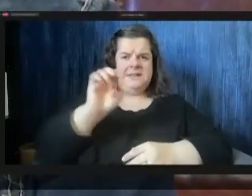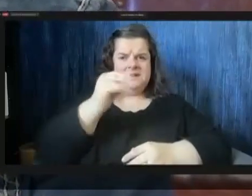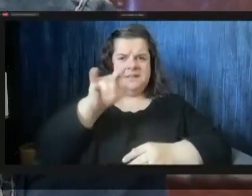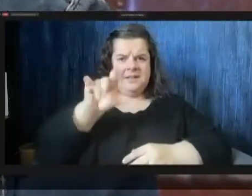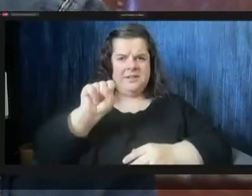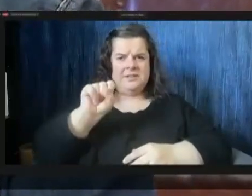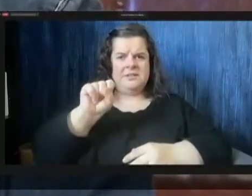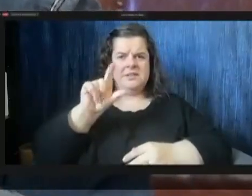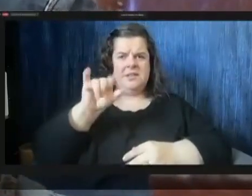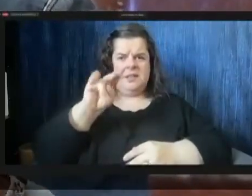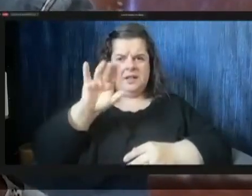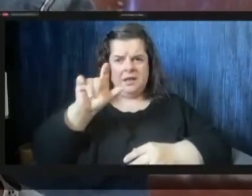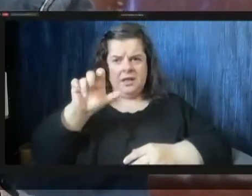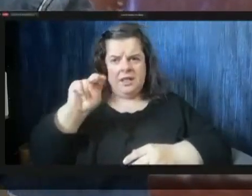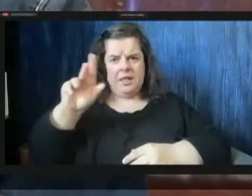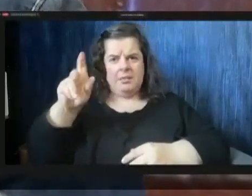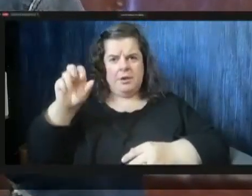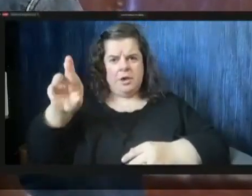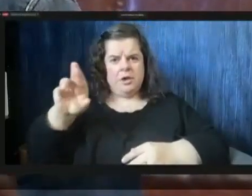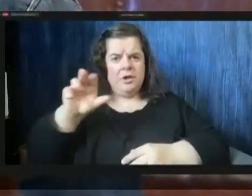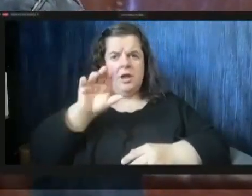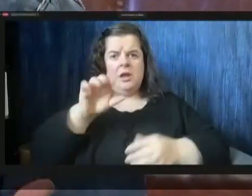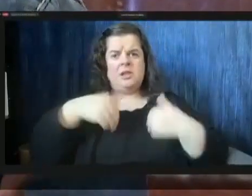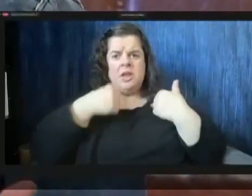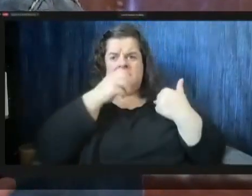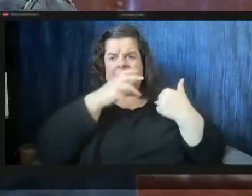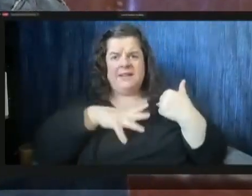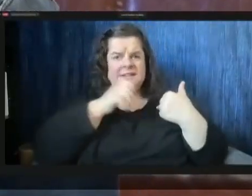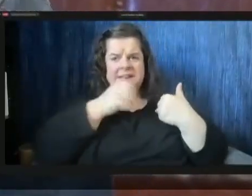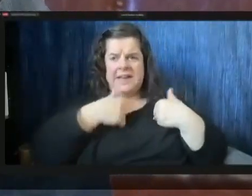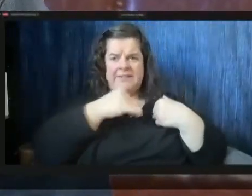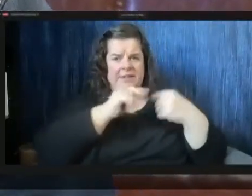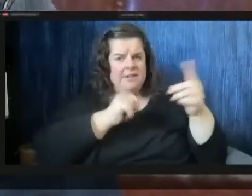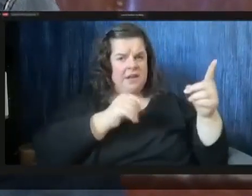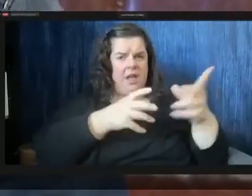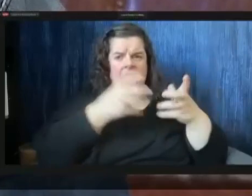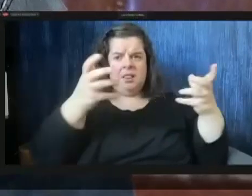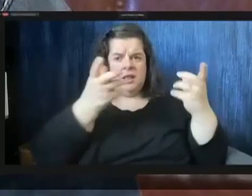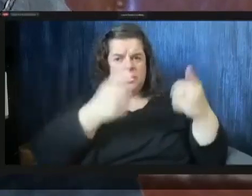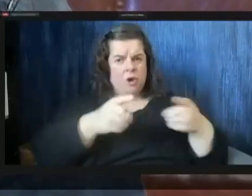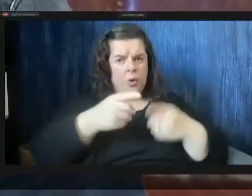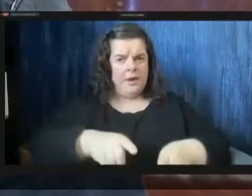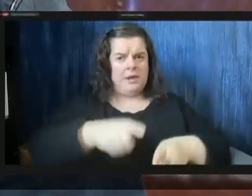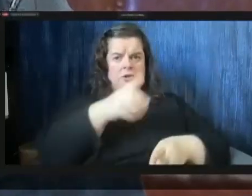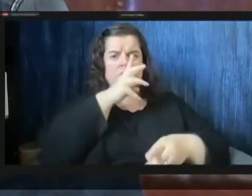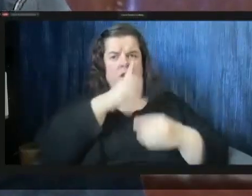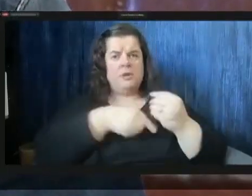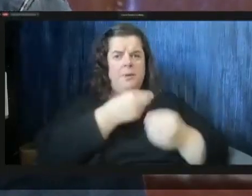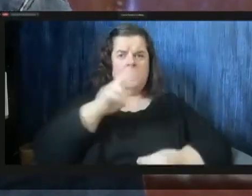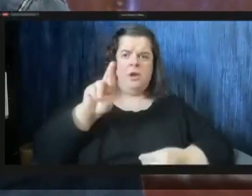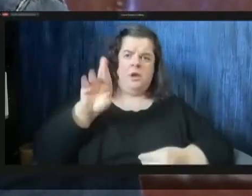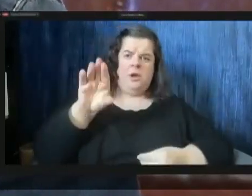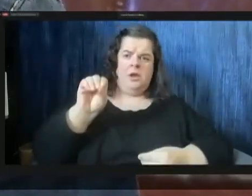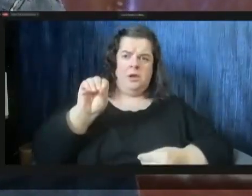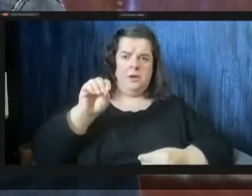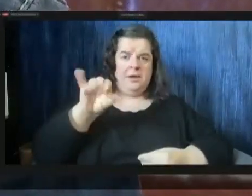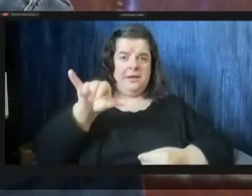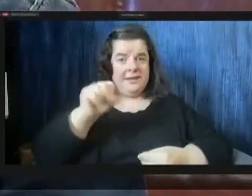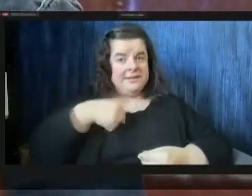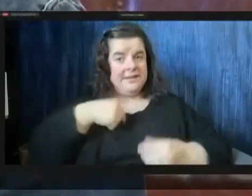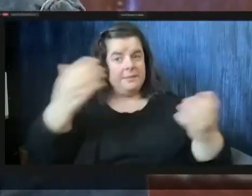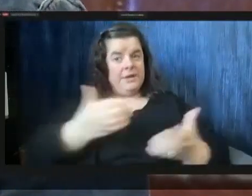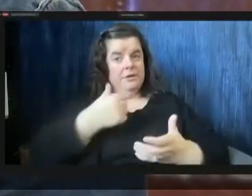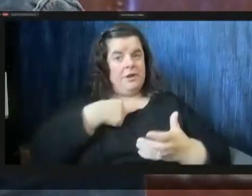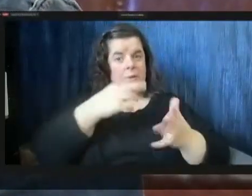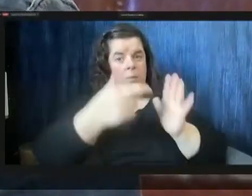didn't see it on the map. The other young lady didn't have it up here. There's a lot going on. You all talk about RCOs. Yes, I'm here because I want to represent